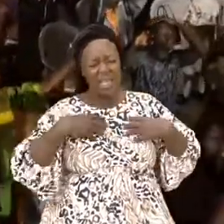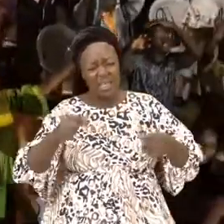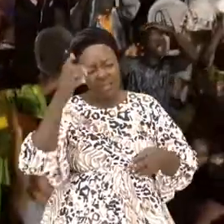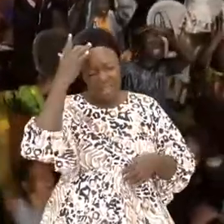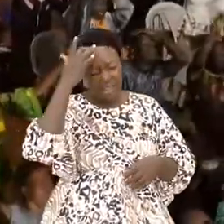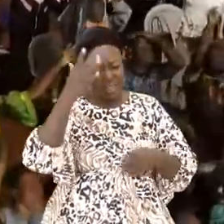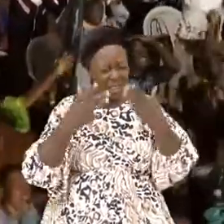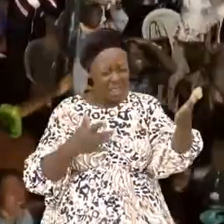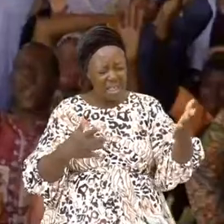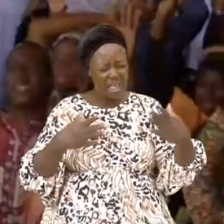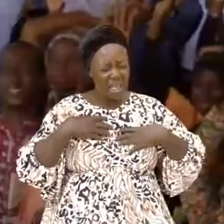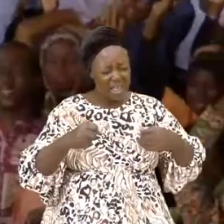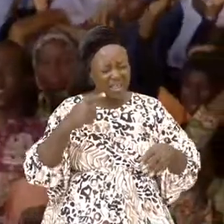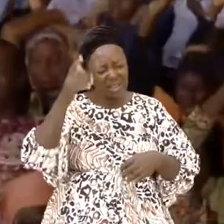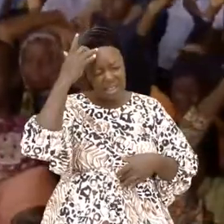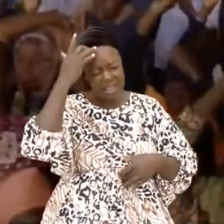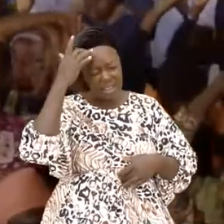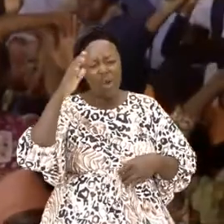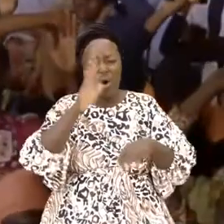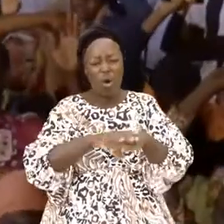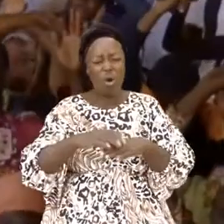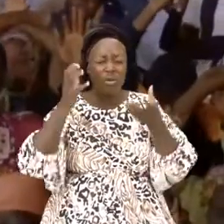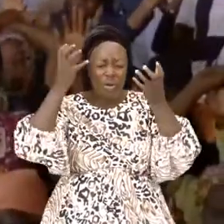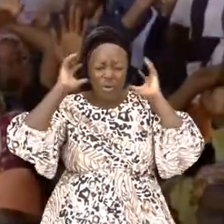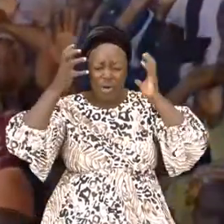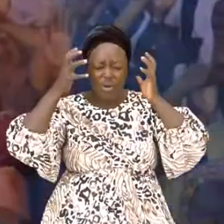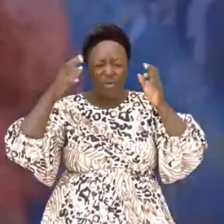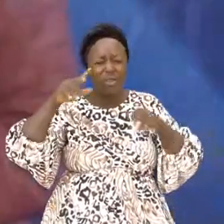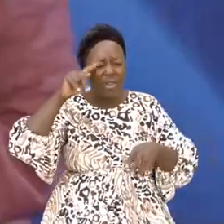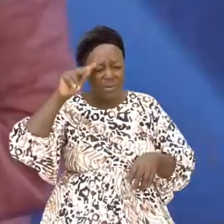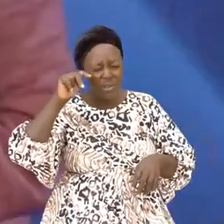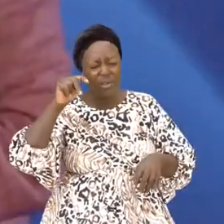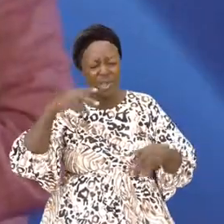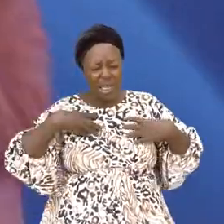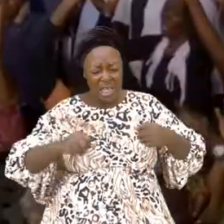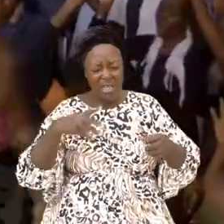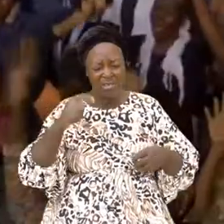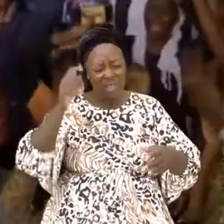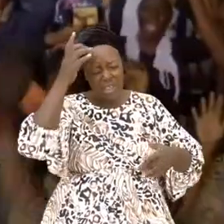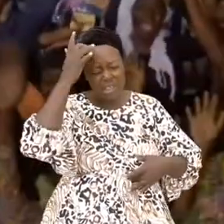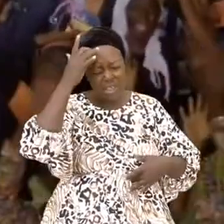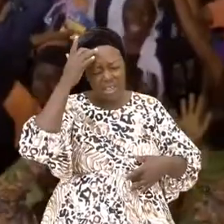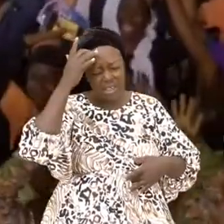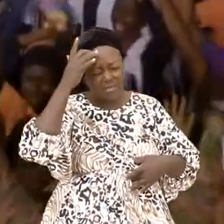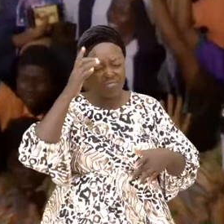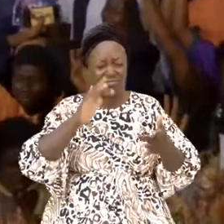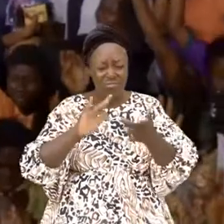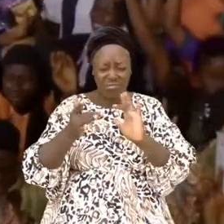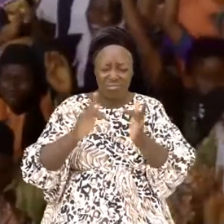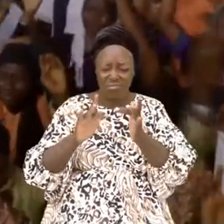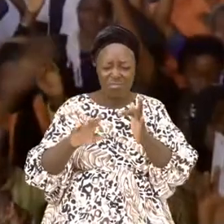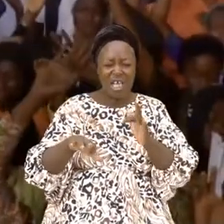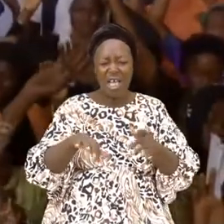sick. On radio, on television, heal the sick. Online,